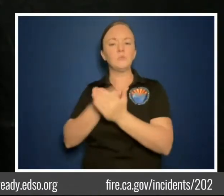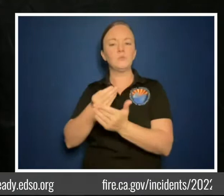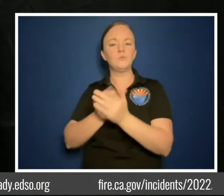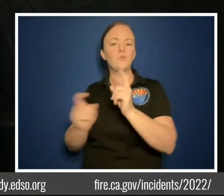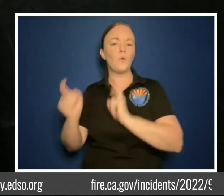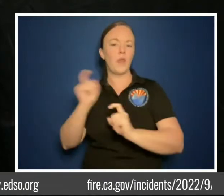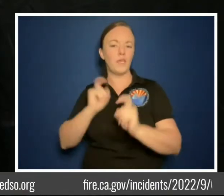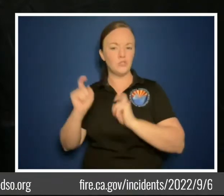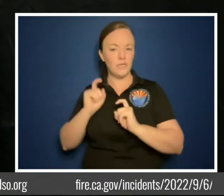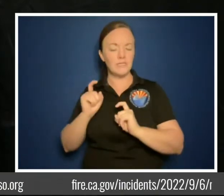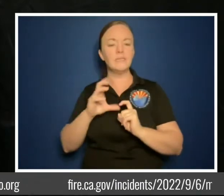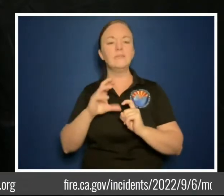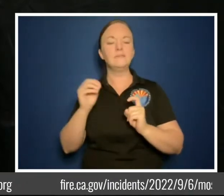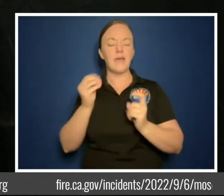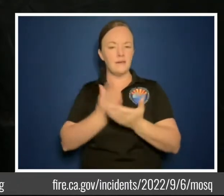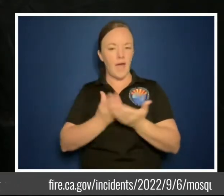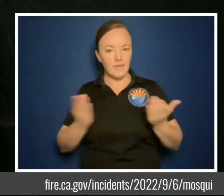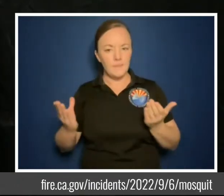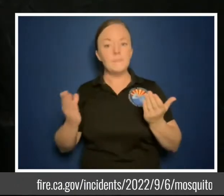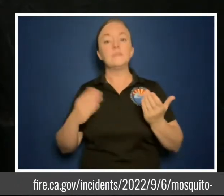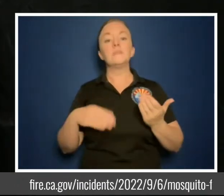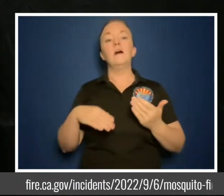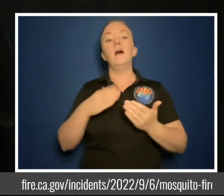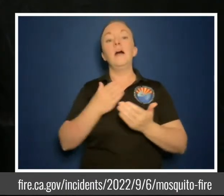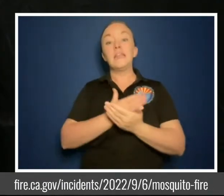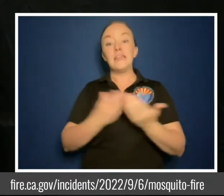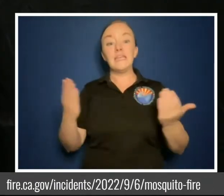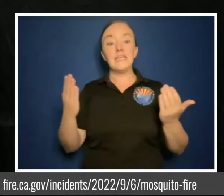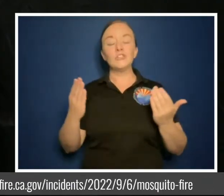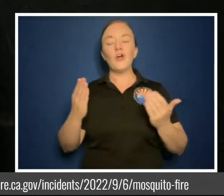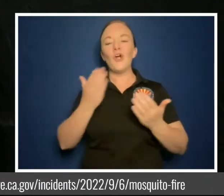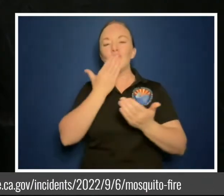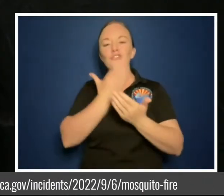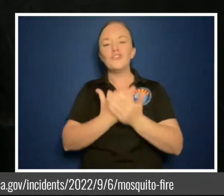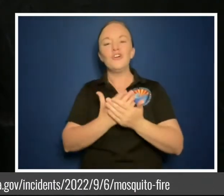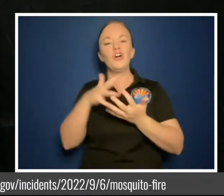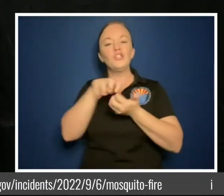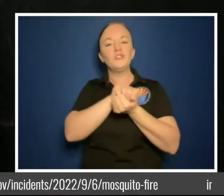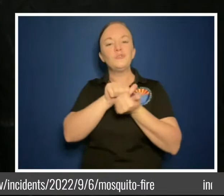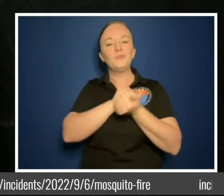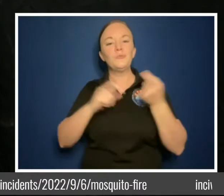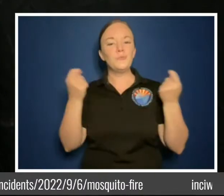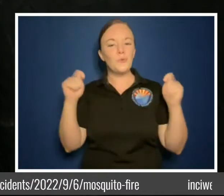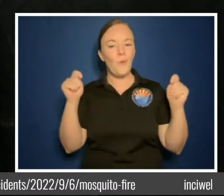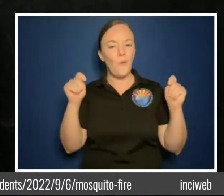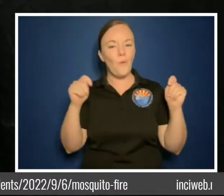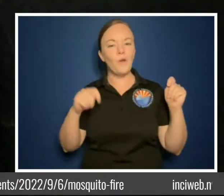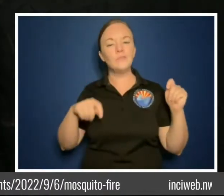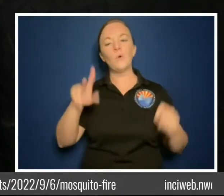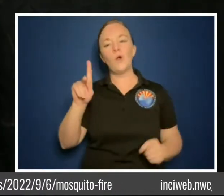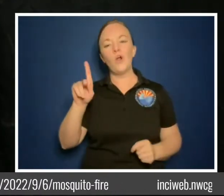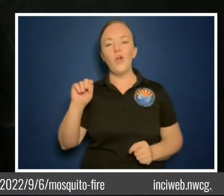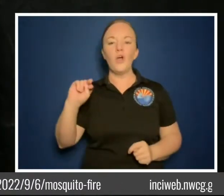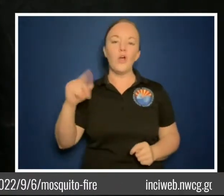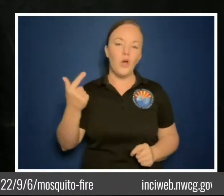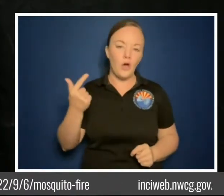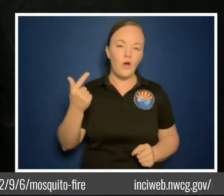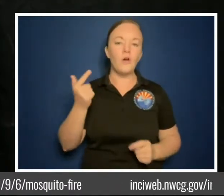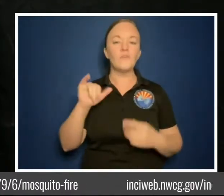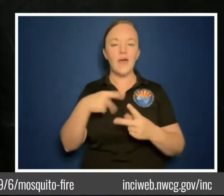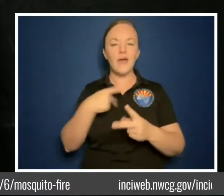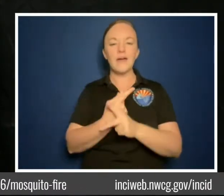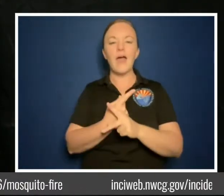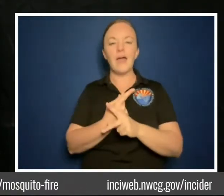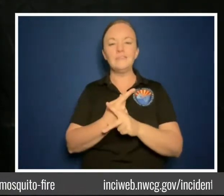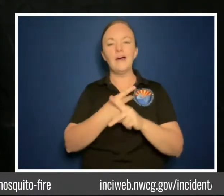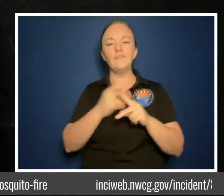us to mention specifically are sturdy chew toys for dogs, or the Kongs that you've seen, that's kind of the interesting little shape that they